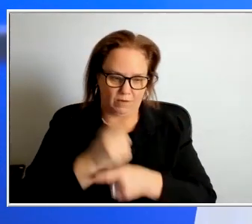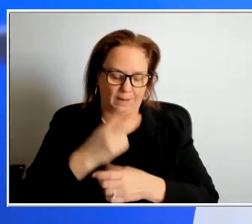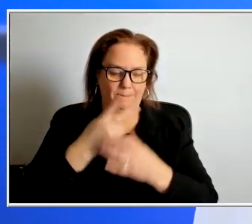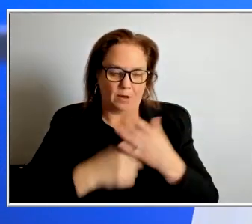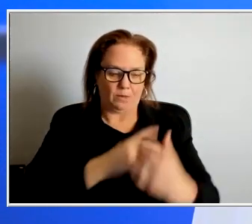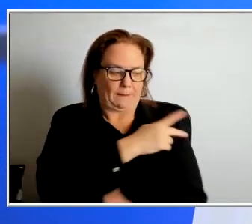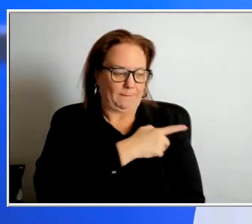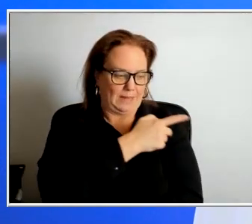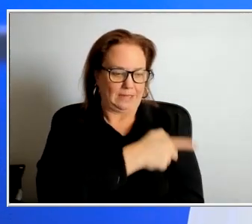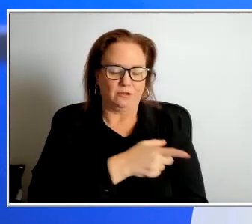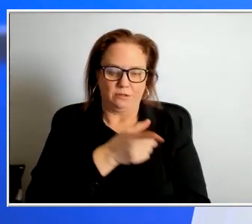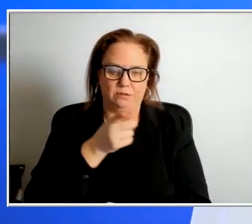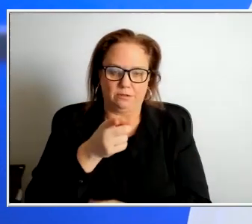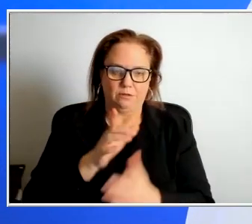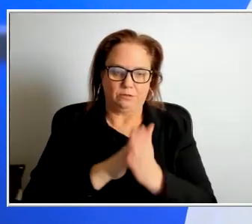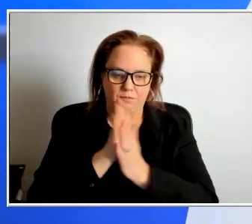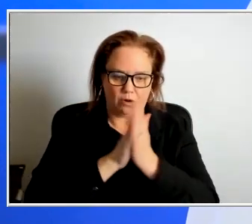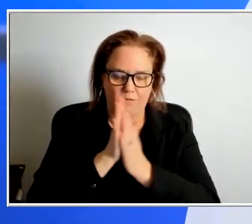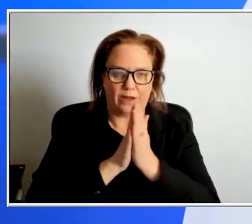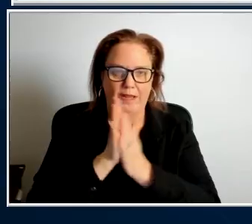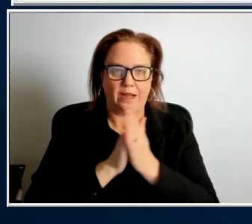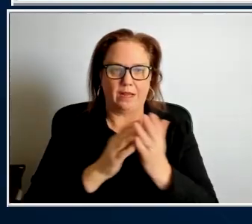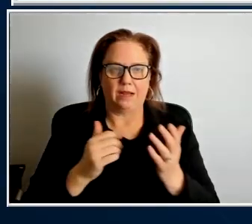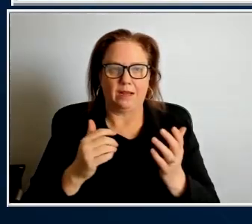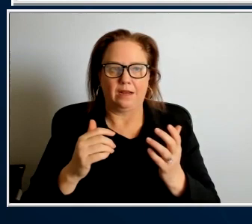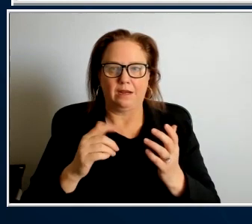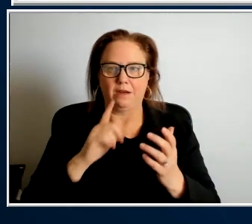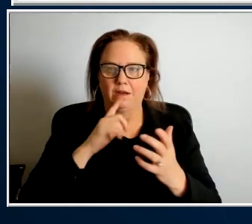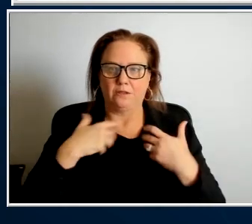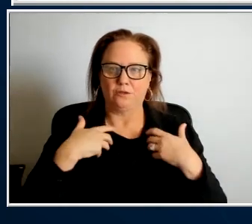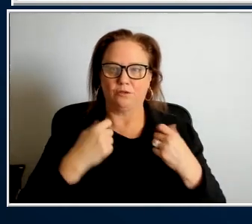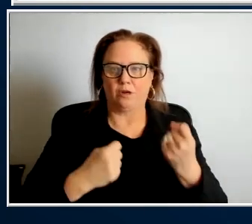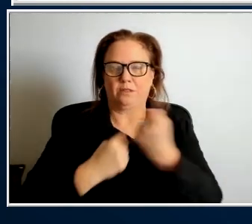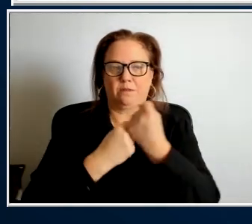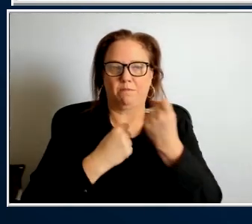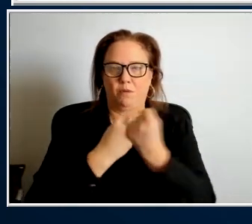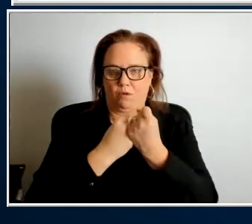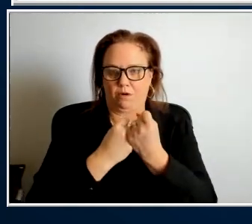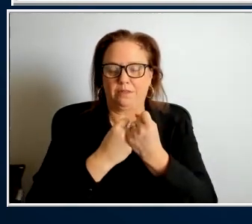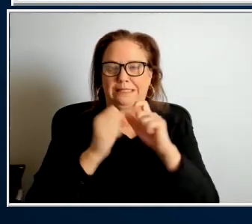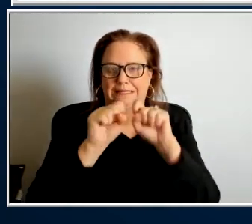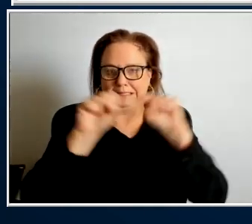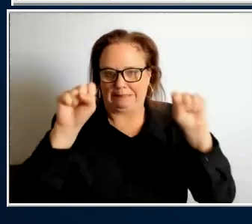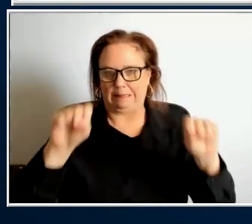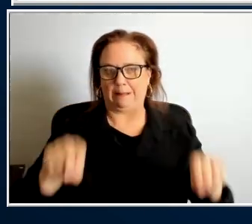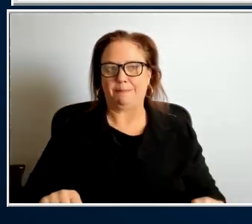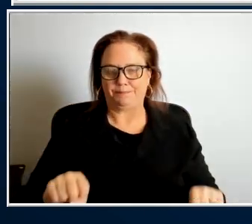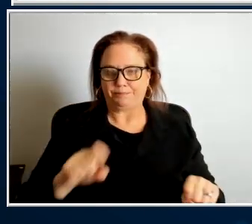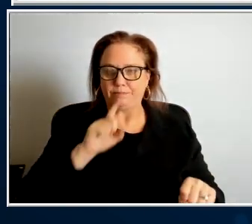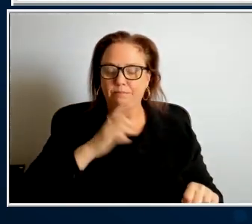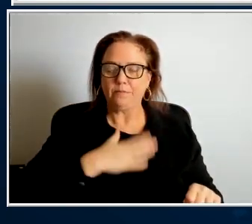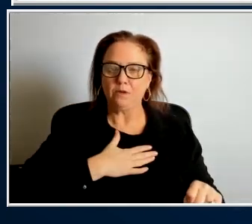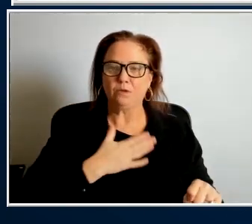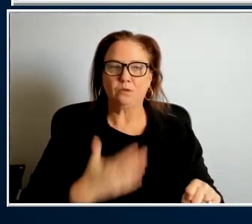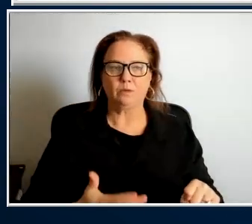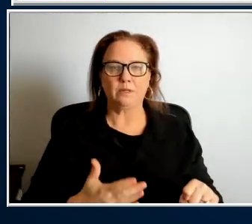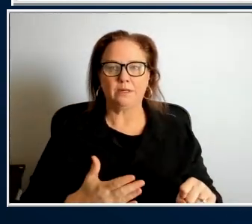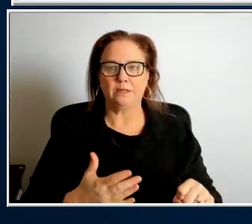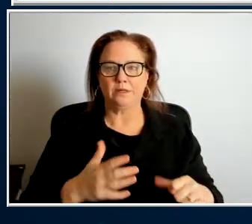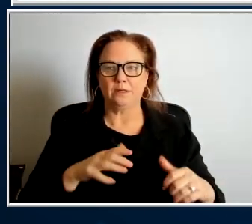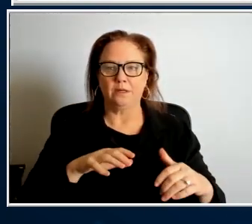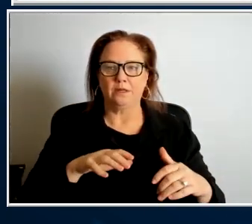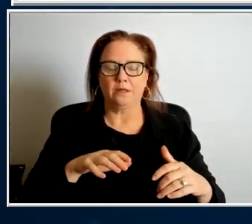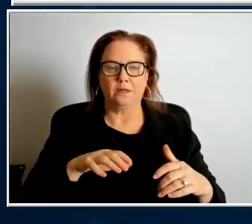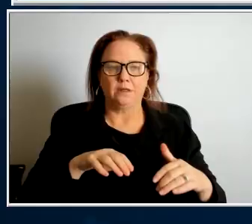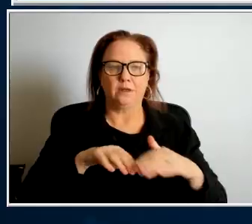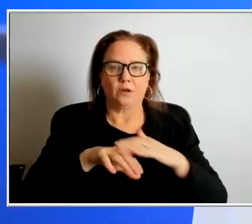who is motivated, who has like a very strong support network, who's willing to kind of go through some